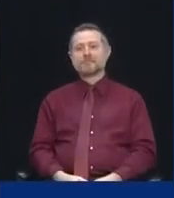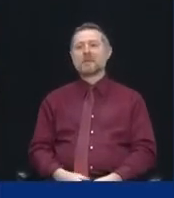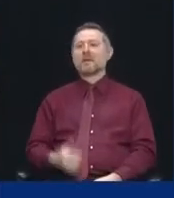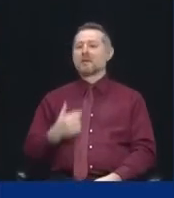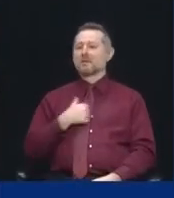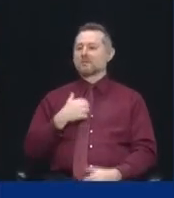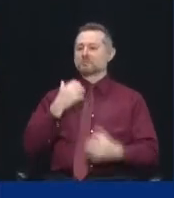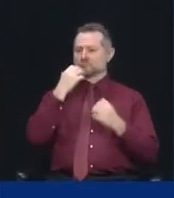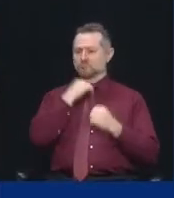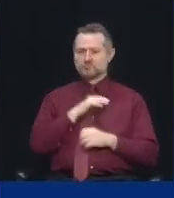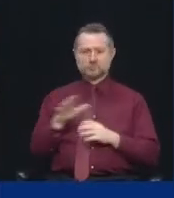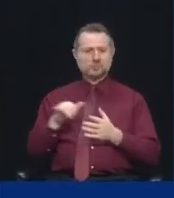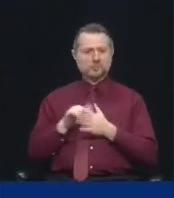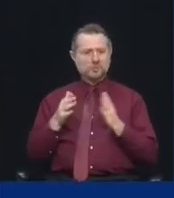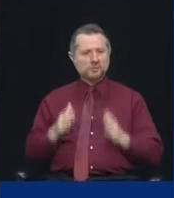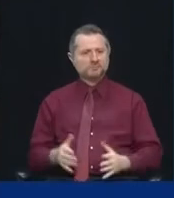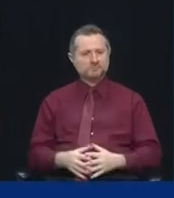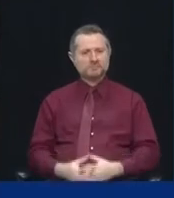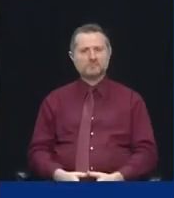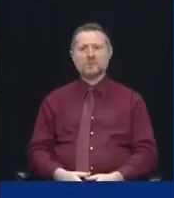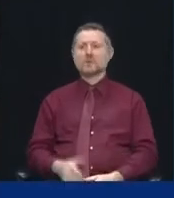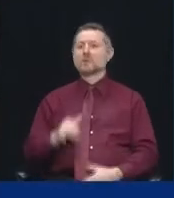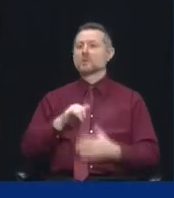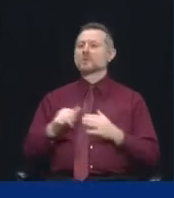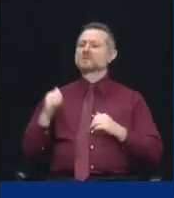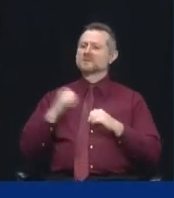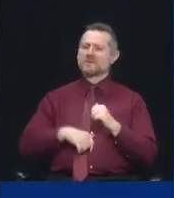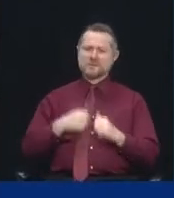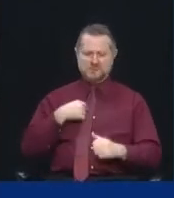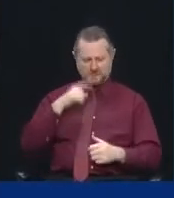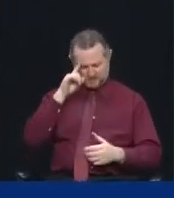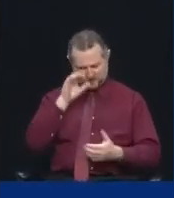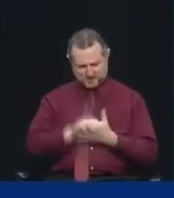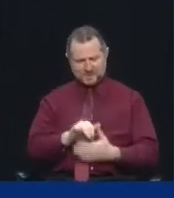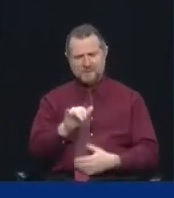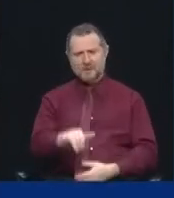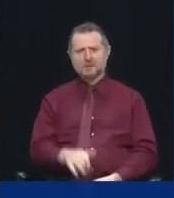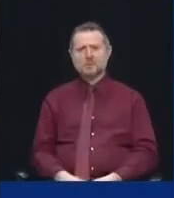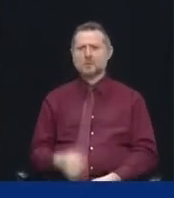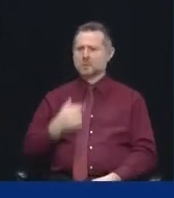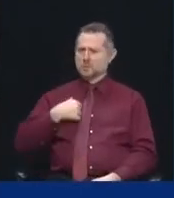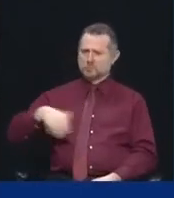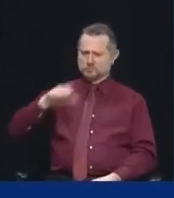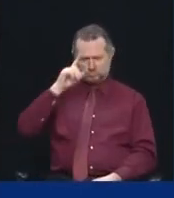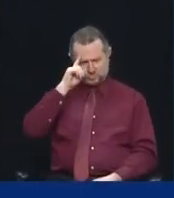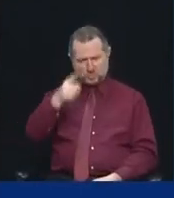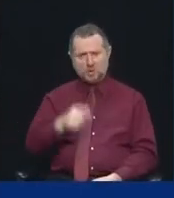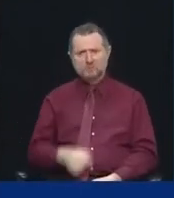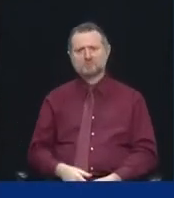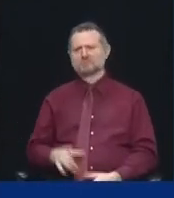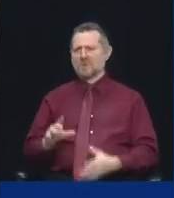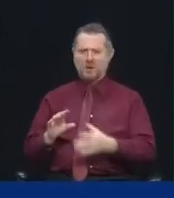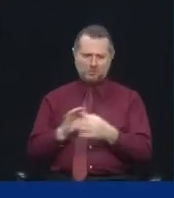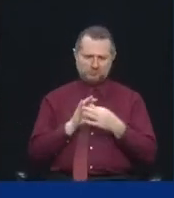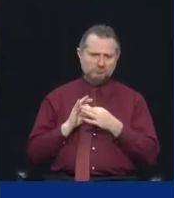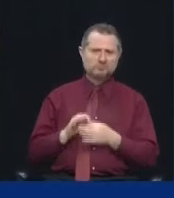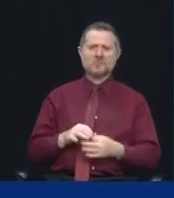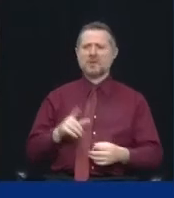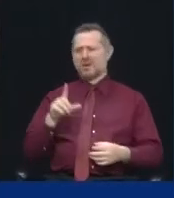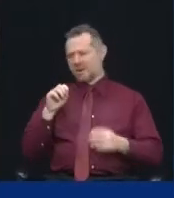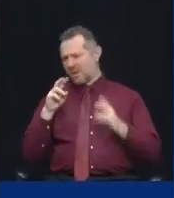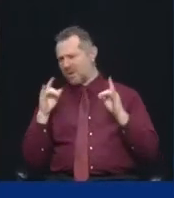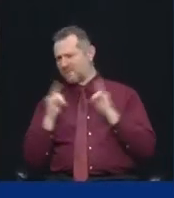believe in New York tough. I believe they're smart. I believe they're united. I believe they're loving. I believe they're